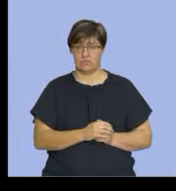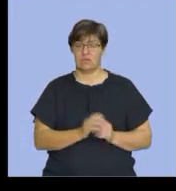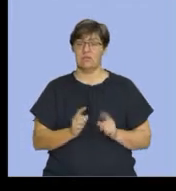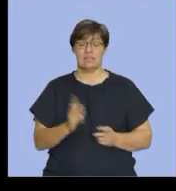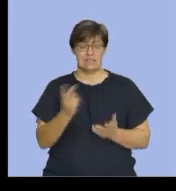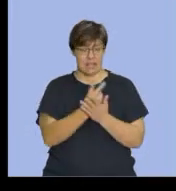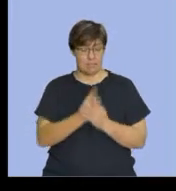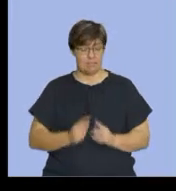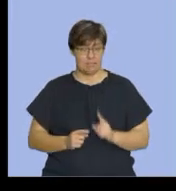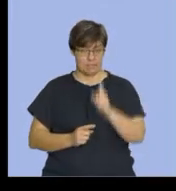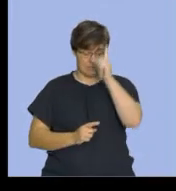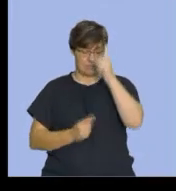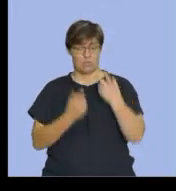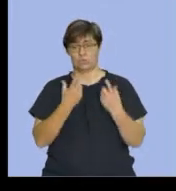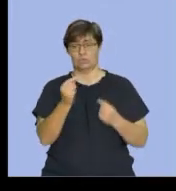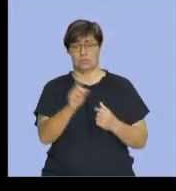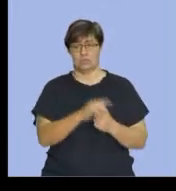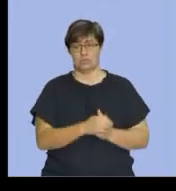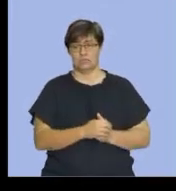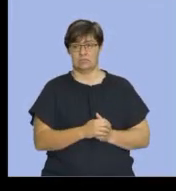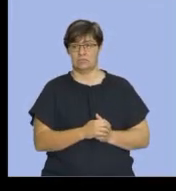same direction, so this is what we're going to do.